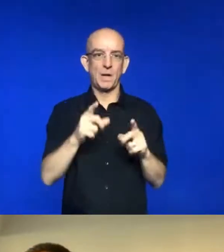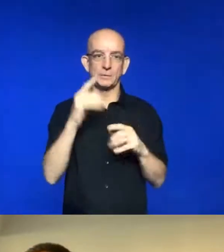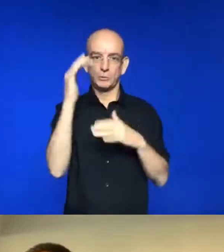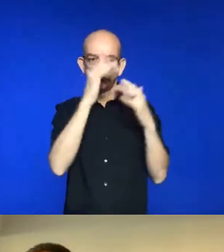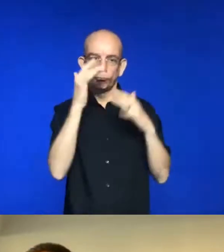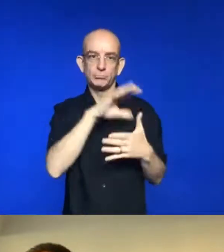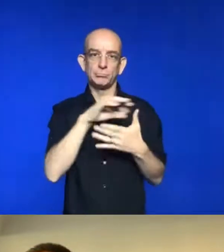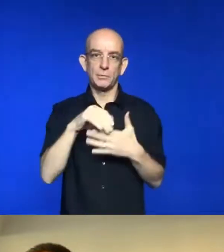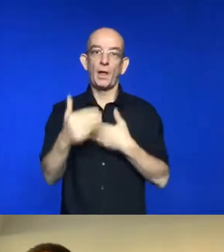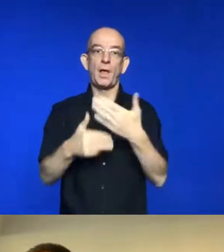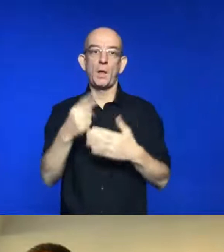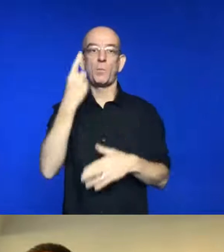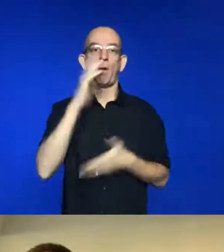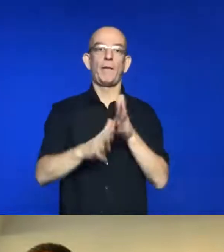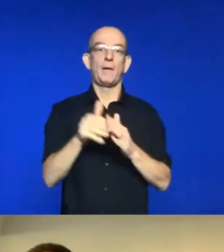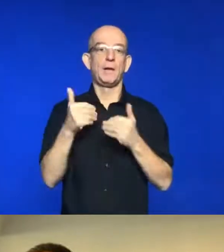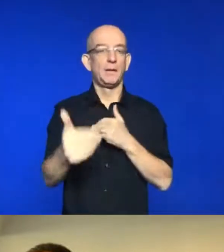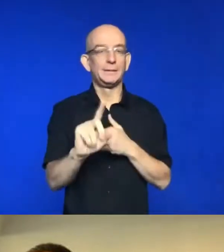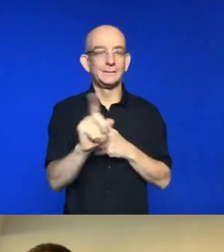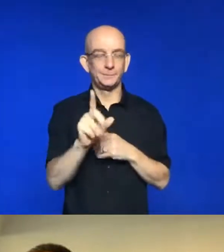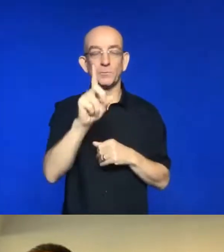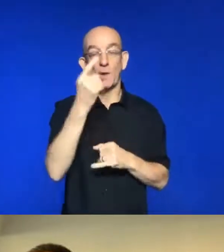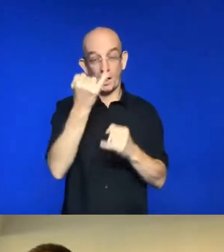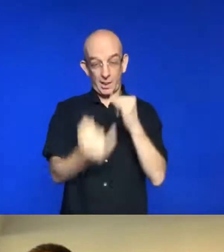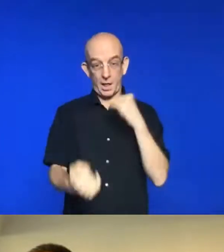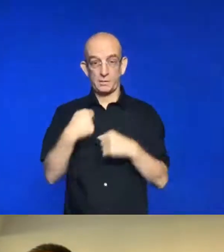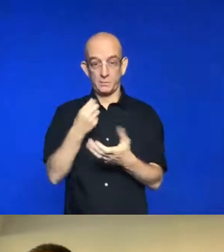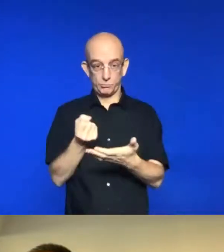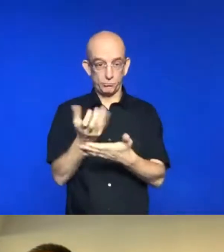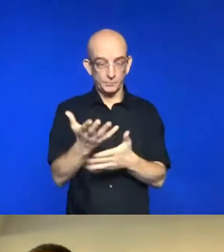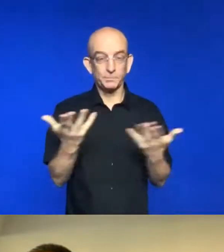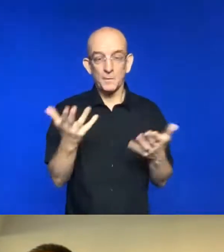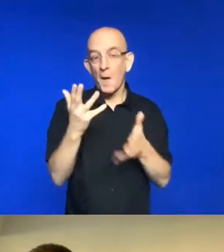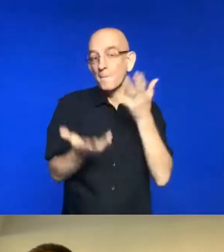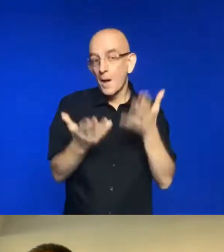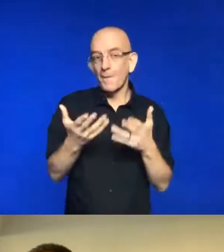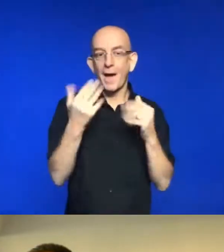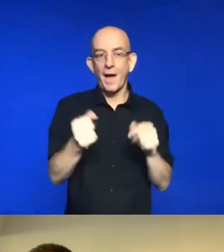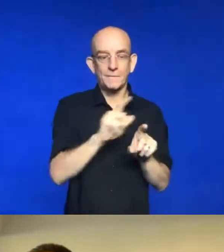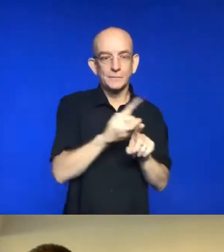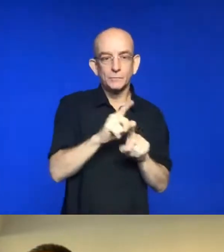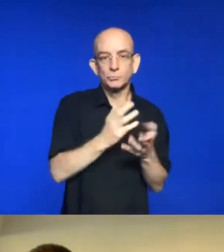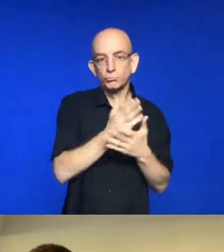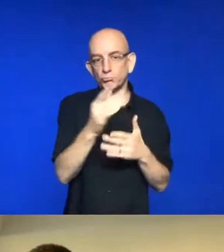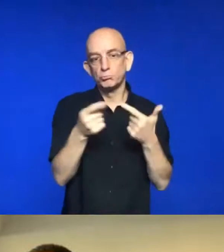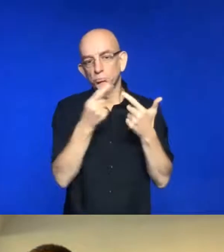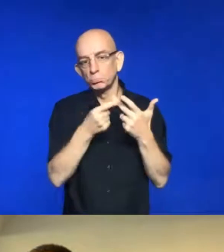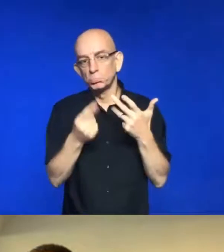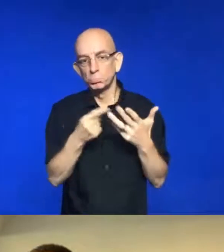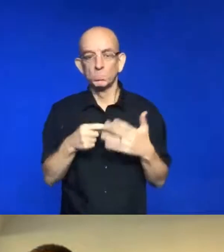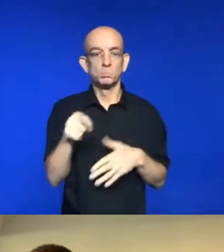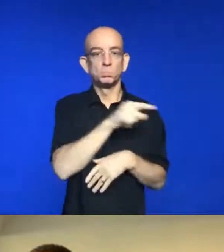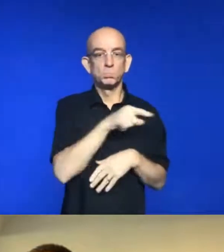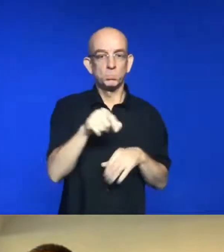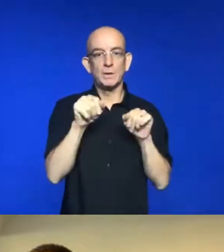are measures, for instance, social clause for employment of persons with disabilities in public procurement